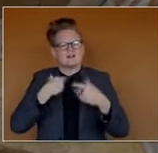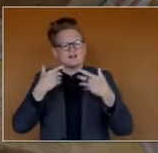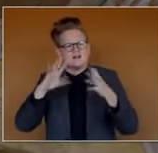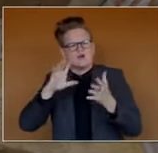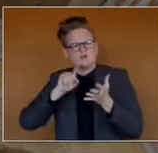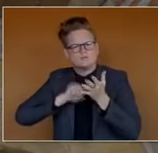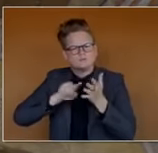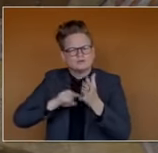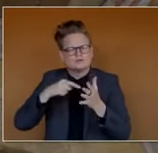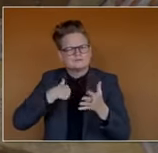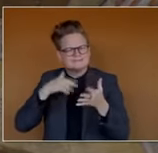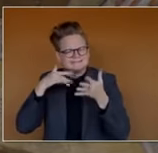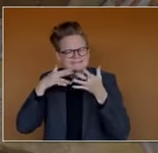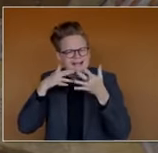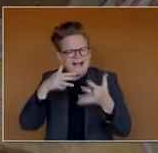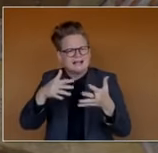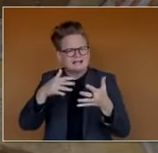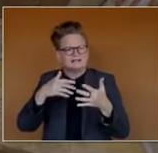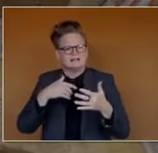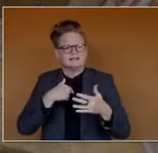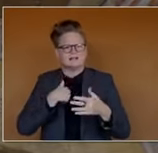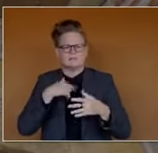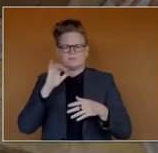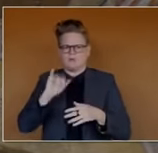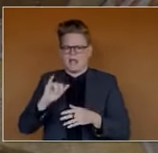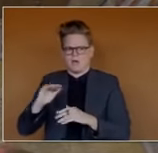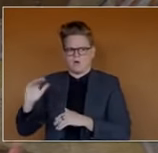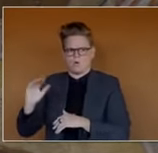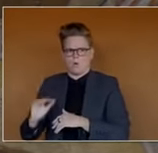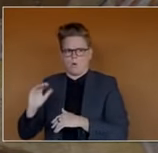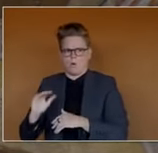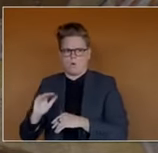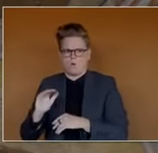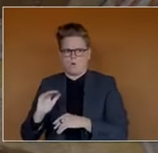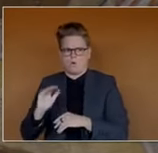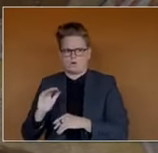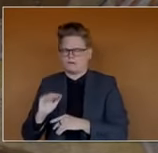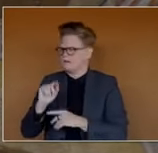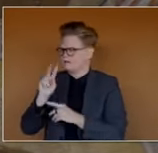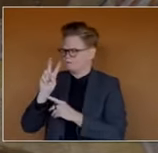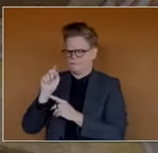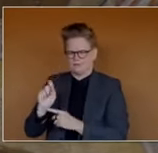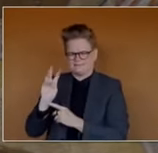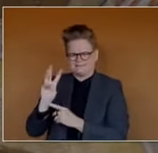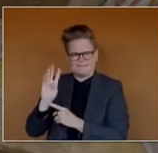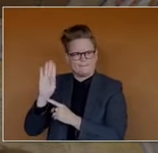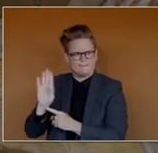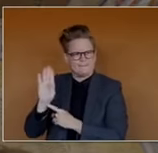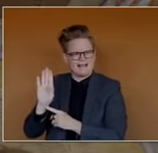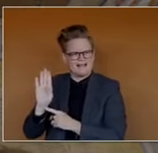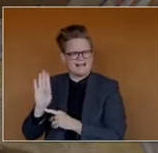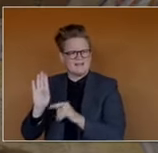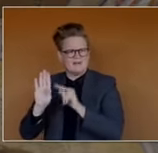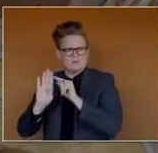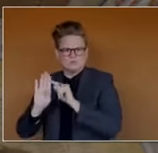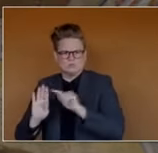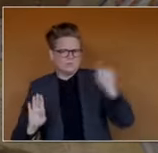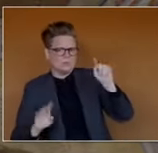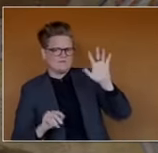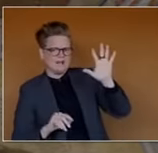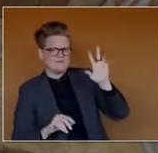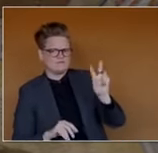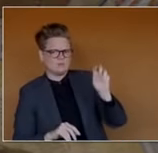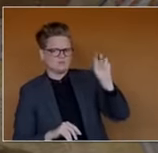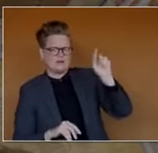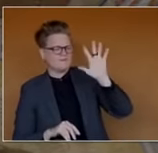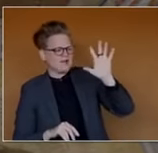on the low end, well below the $2.6 billion, some on the high end, north of the $5.2 that we just put